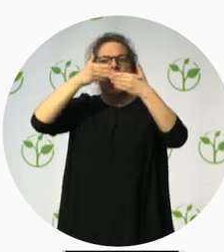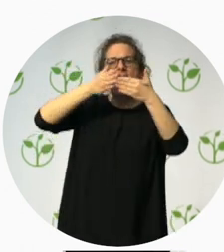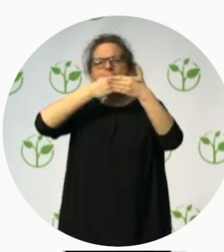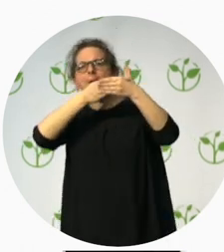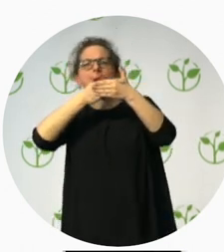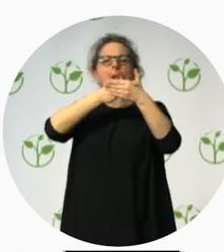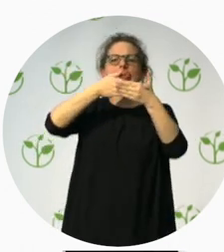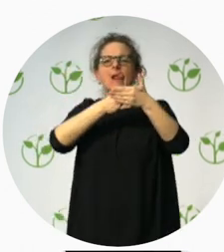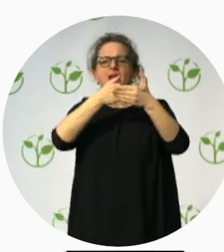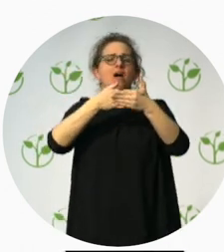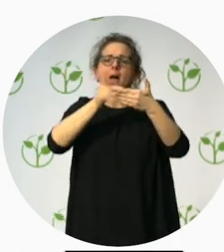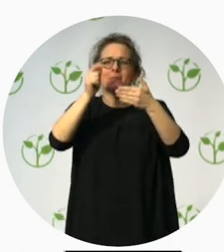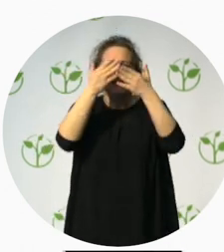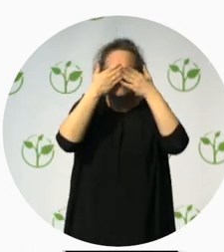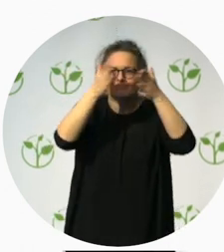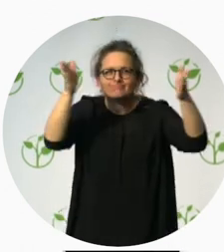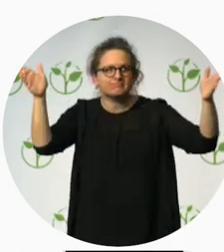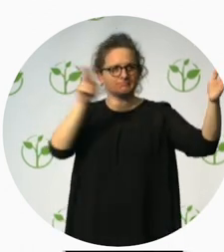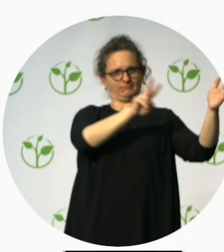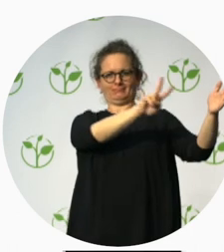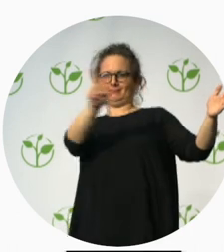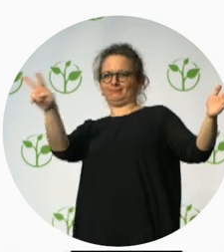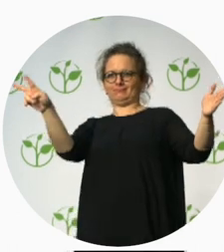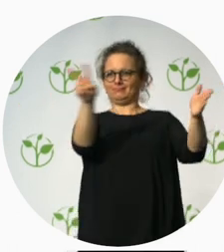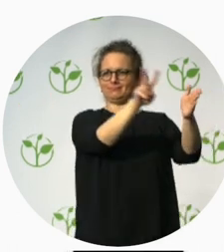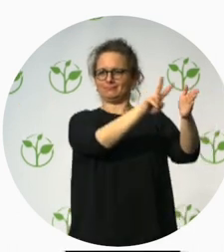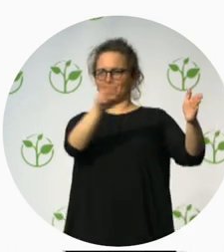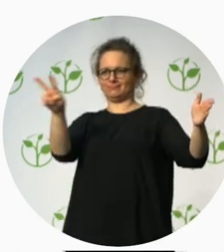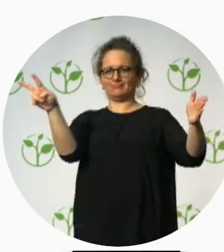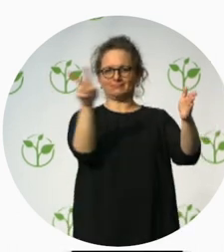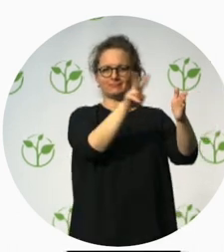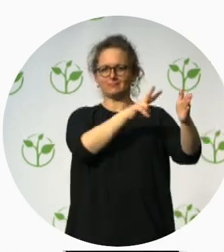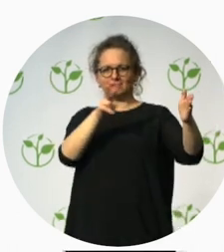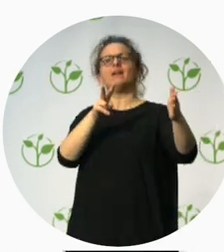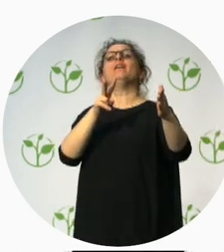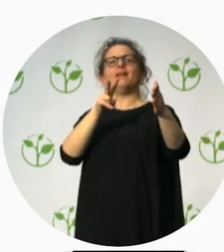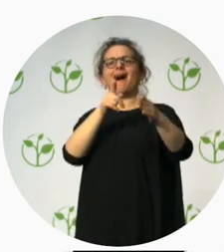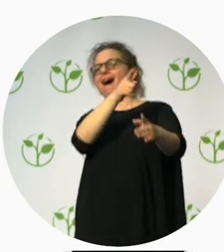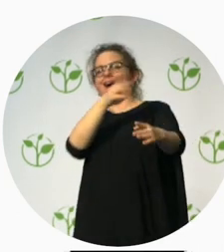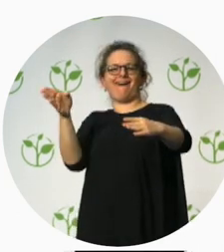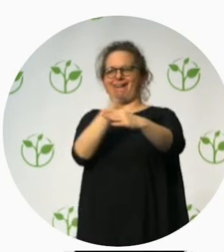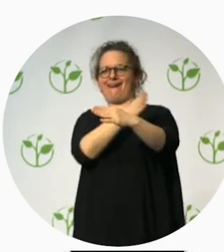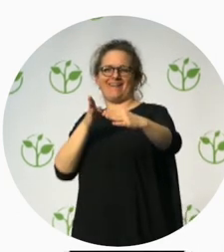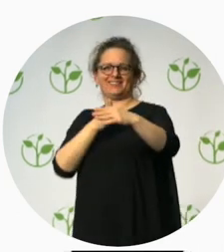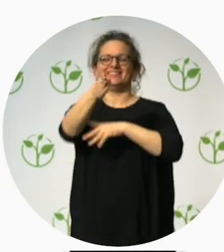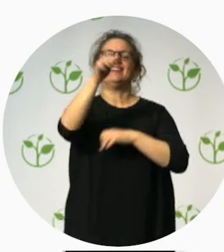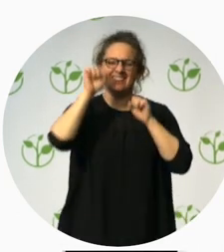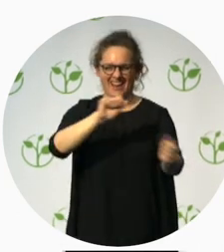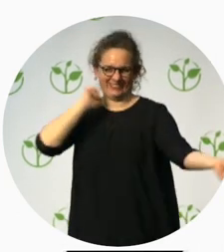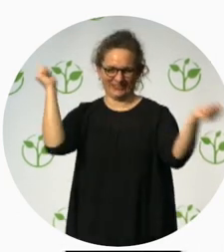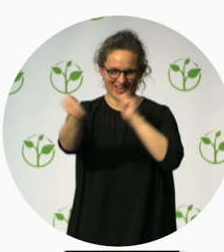the only thing that has made a difference in this world. Thank you all. Thank you, Martin.